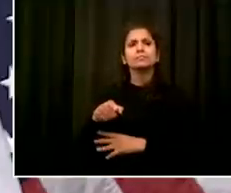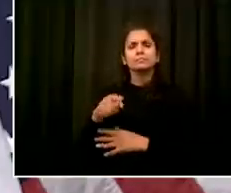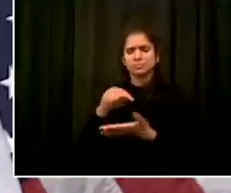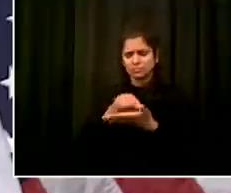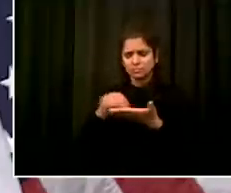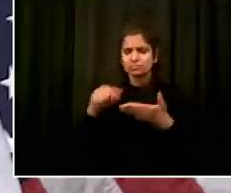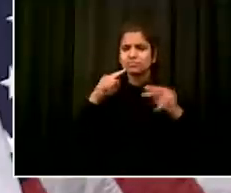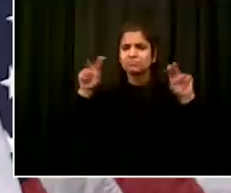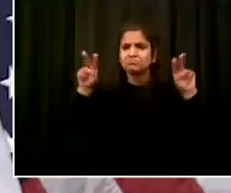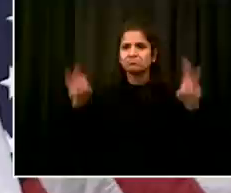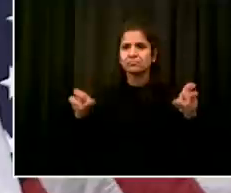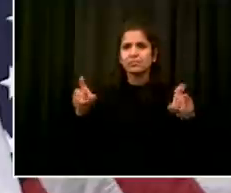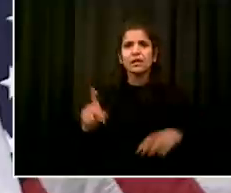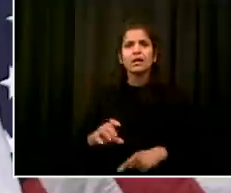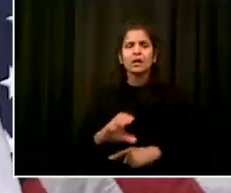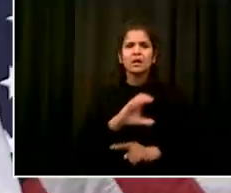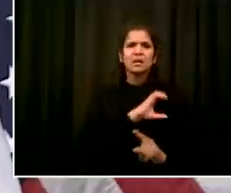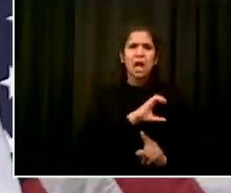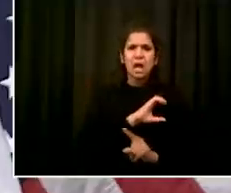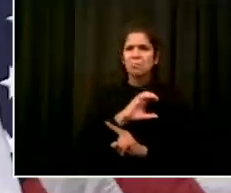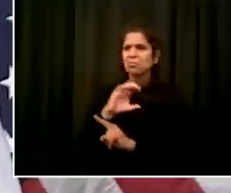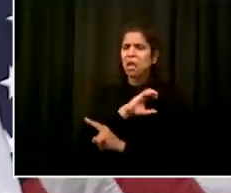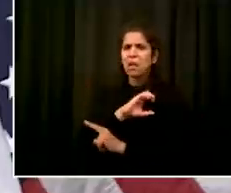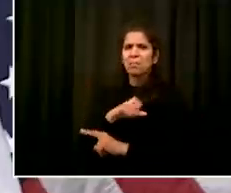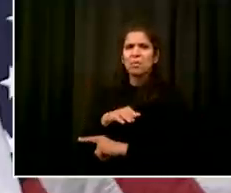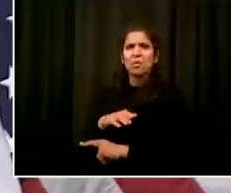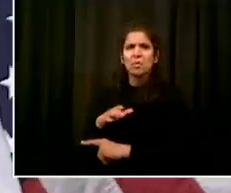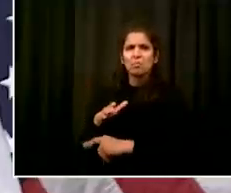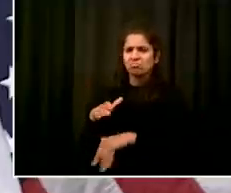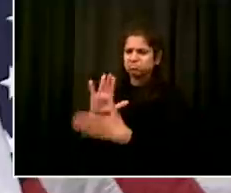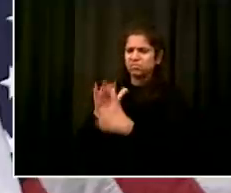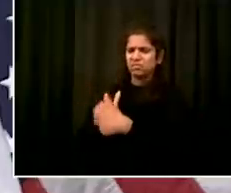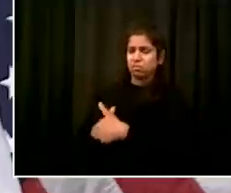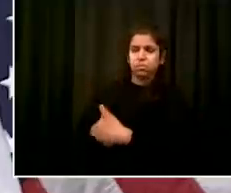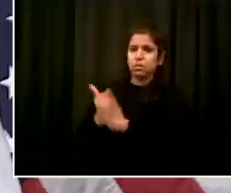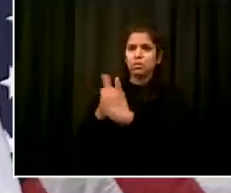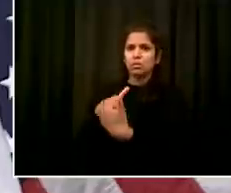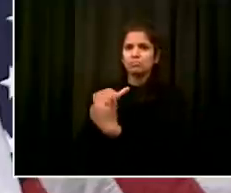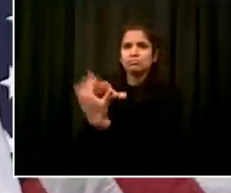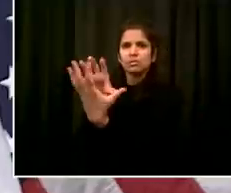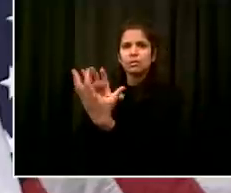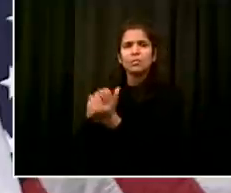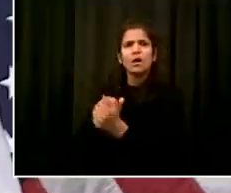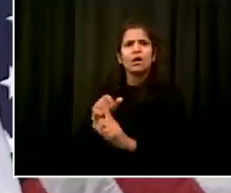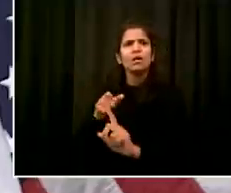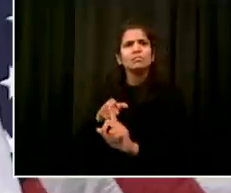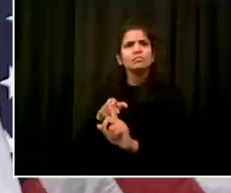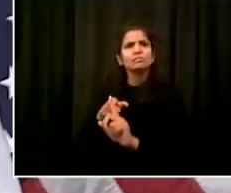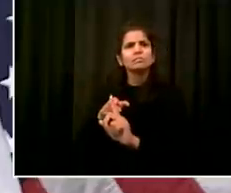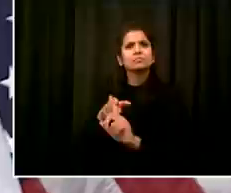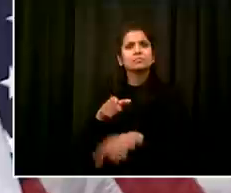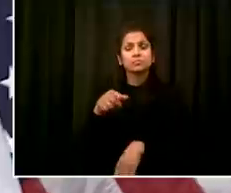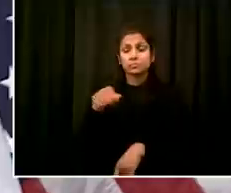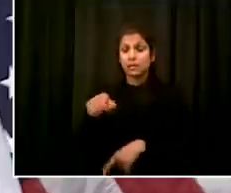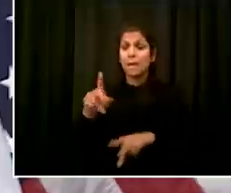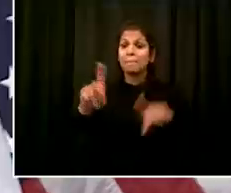of blue containers with rocks in it. And there's really